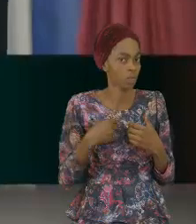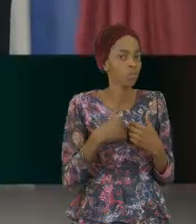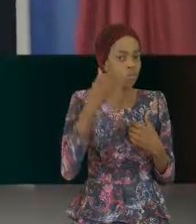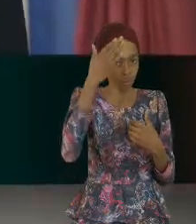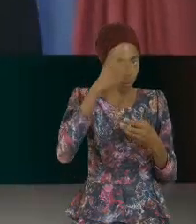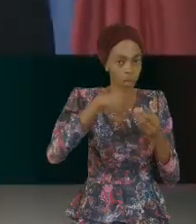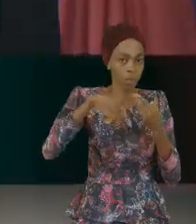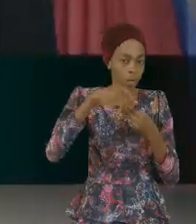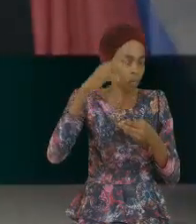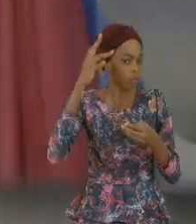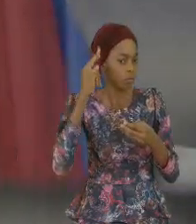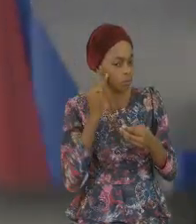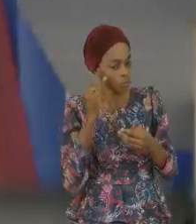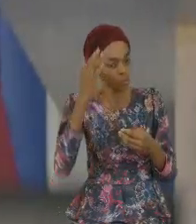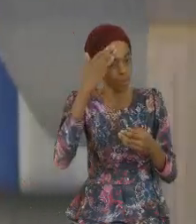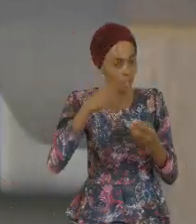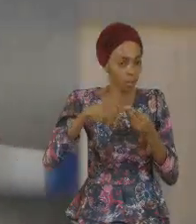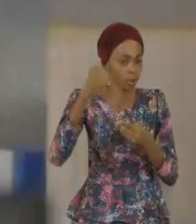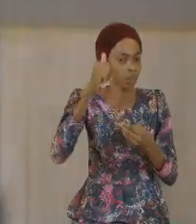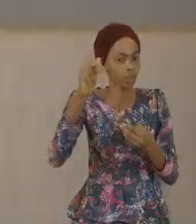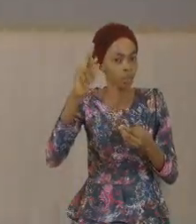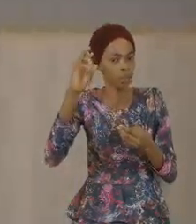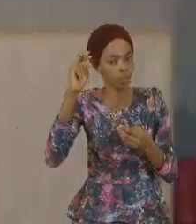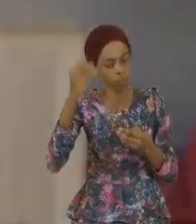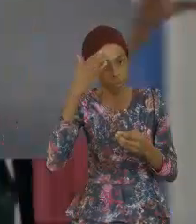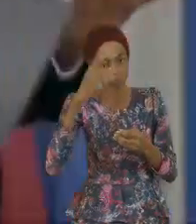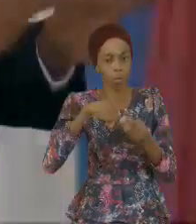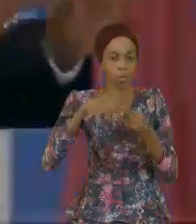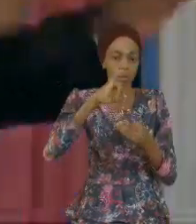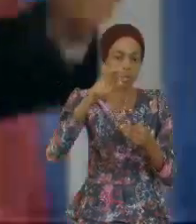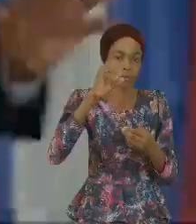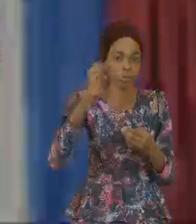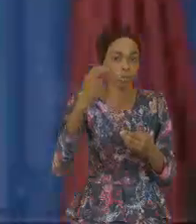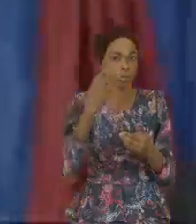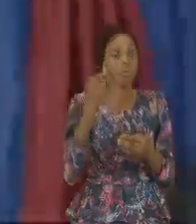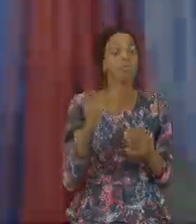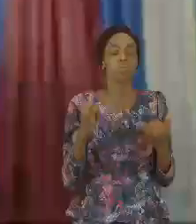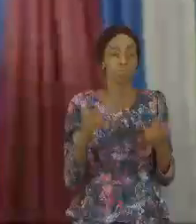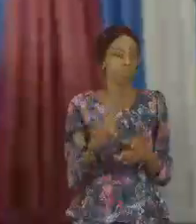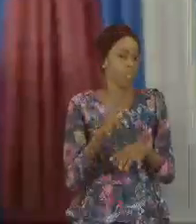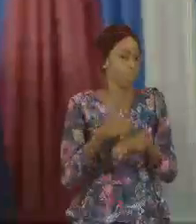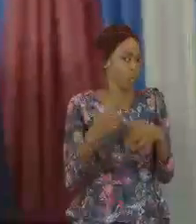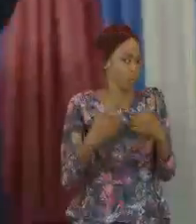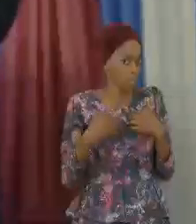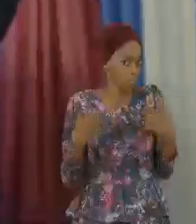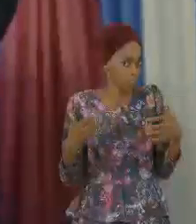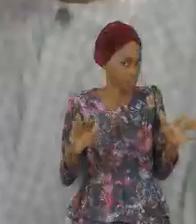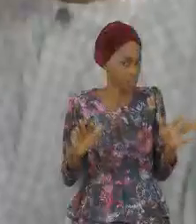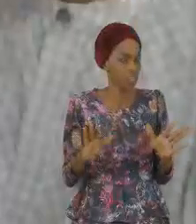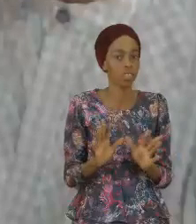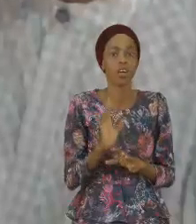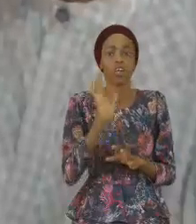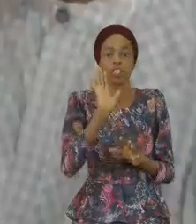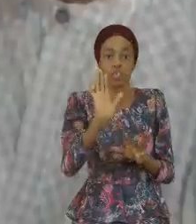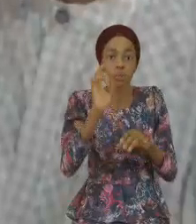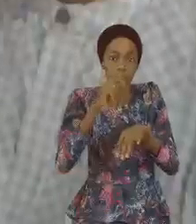Moses, we know about Aaron, we know about Joshua. Now, their time is gone. Your time is here. And